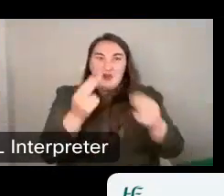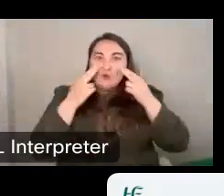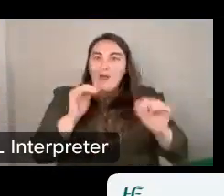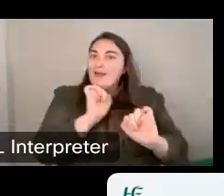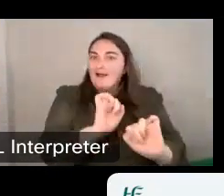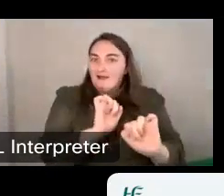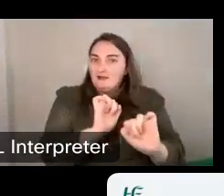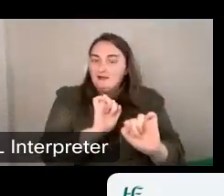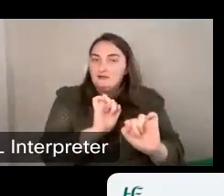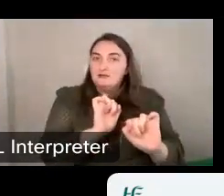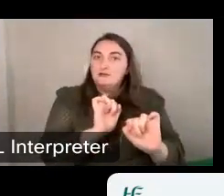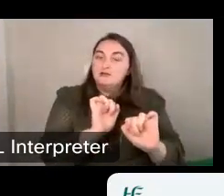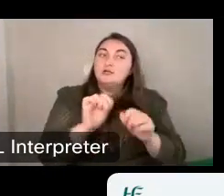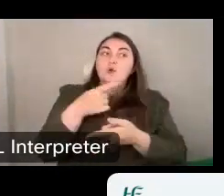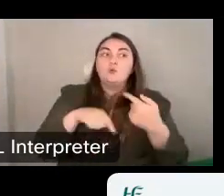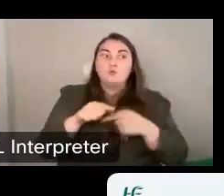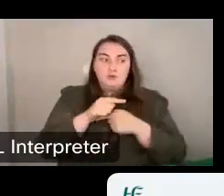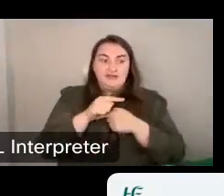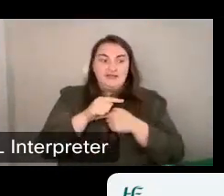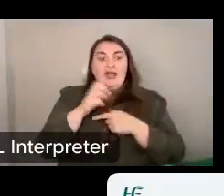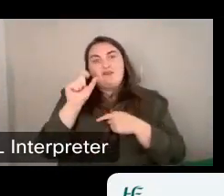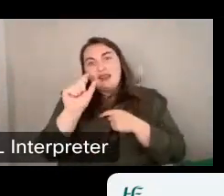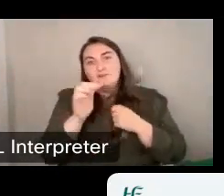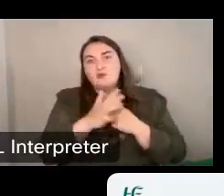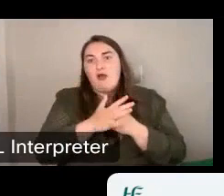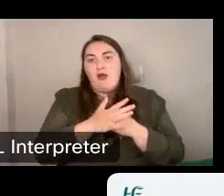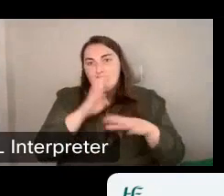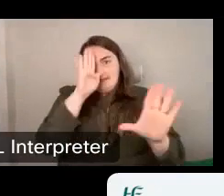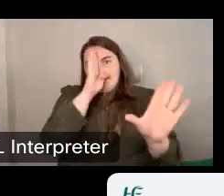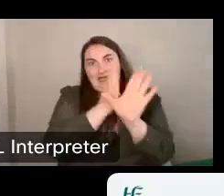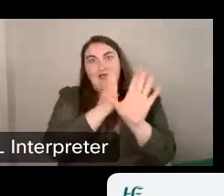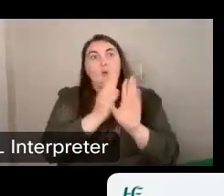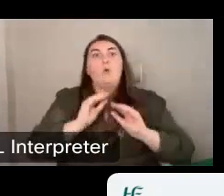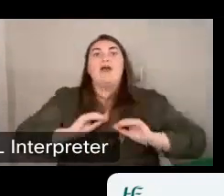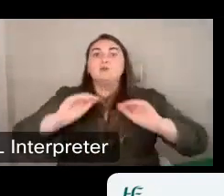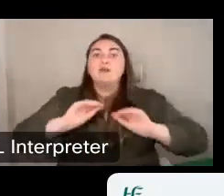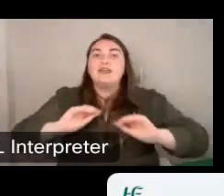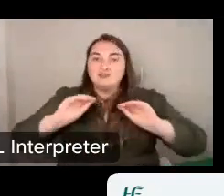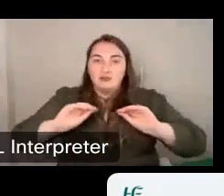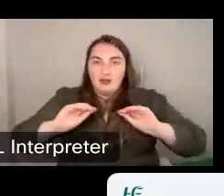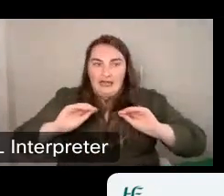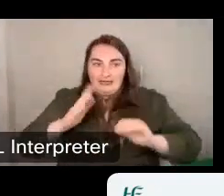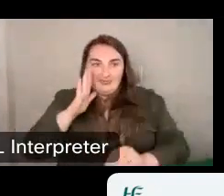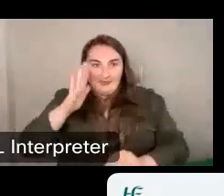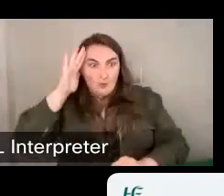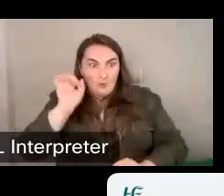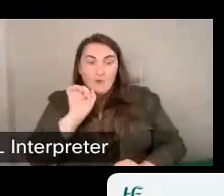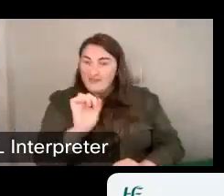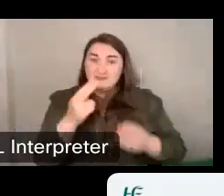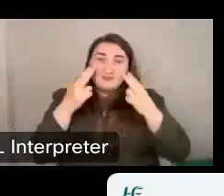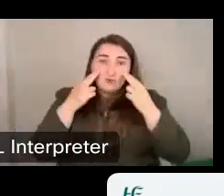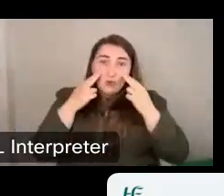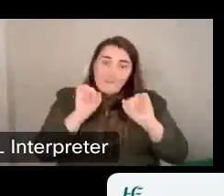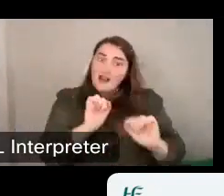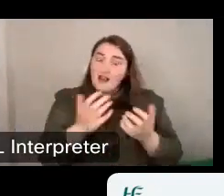is, you know, we do a bit of what we call psychoeducation with people, and inform them that that's actually quite normal given what